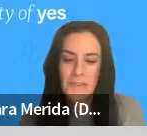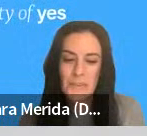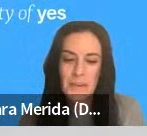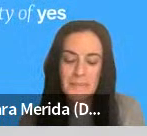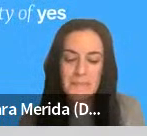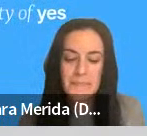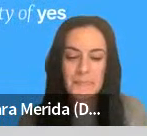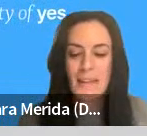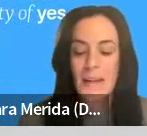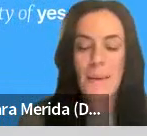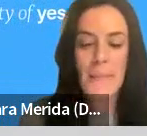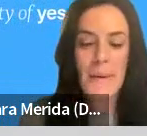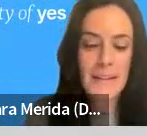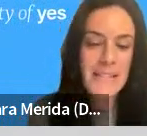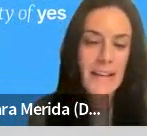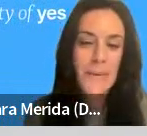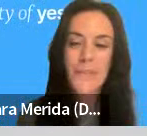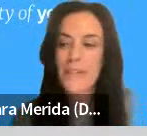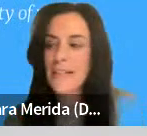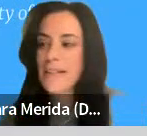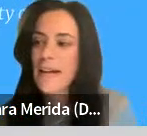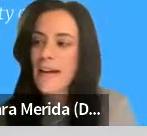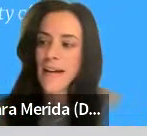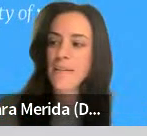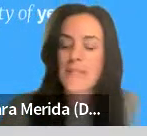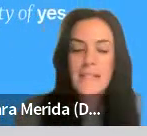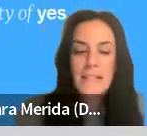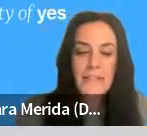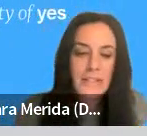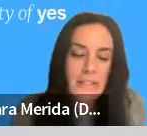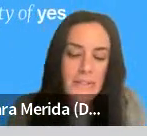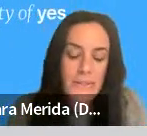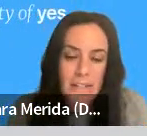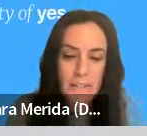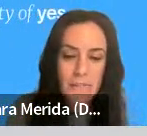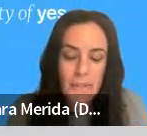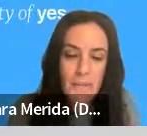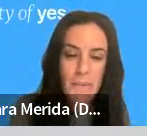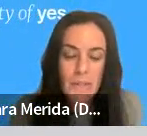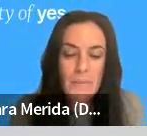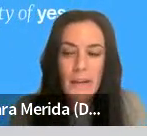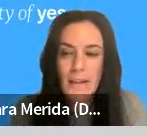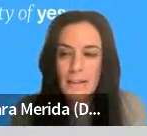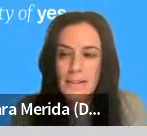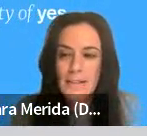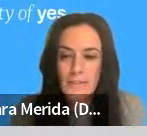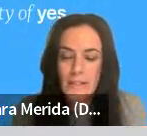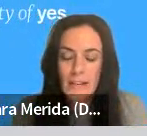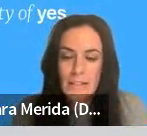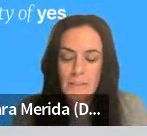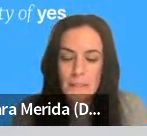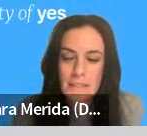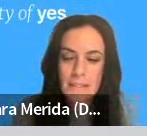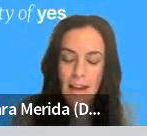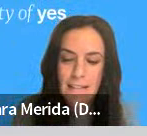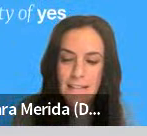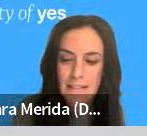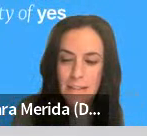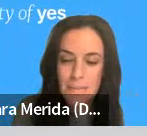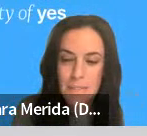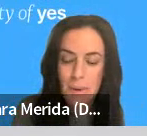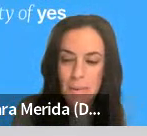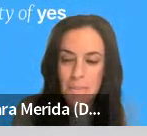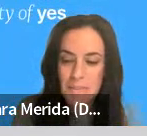Good evening, everyone. My name is Lara Rita. I am Senior Director for Community Planning and Civic Engagement